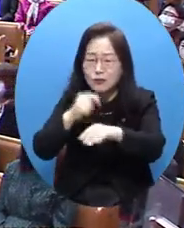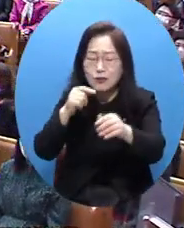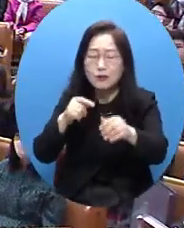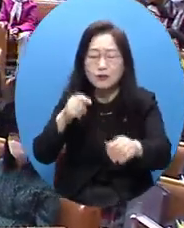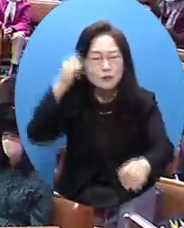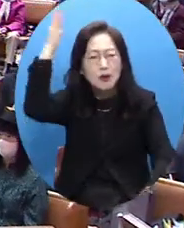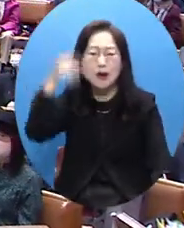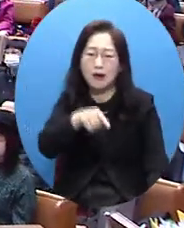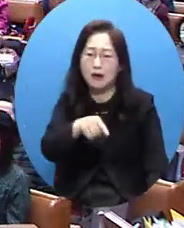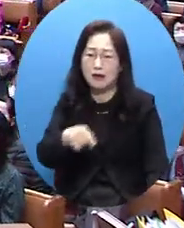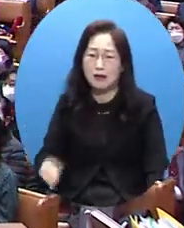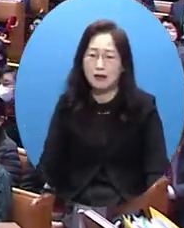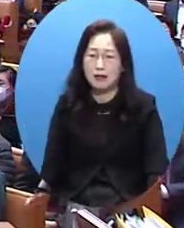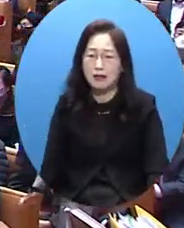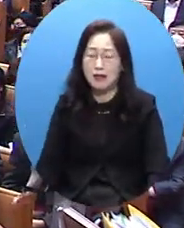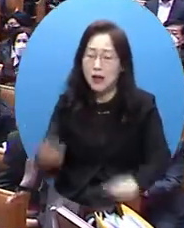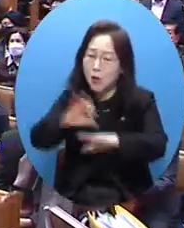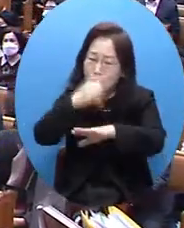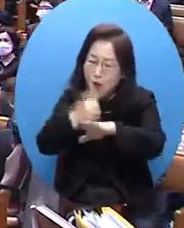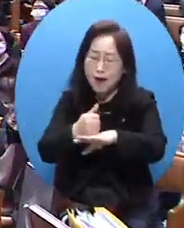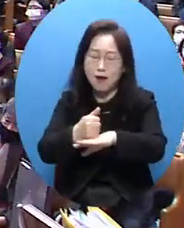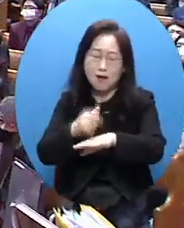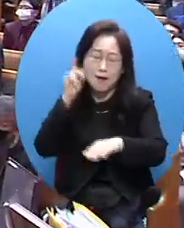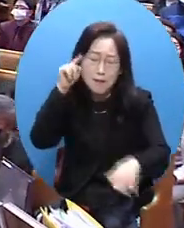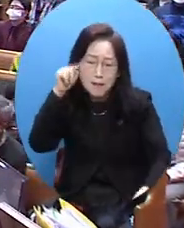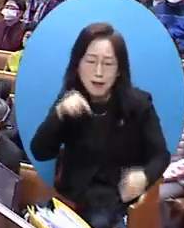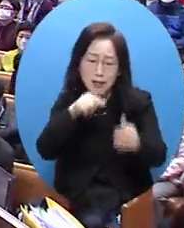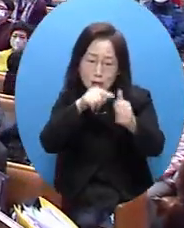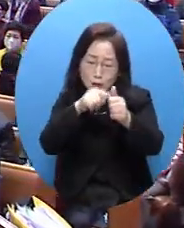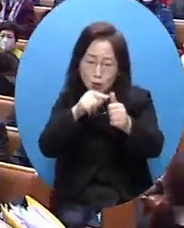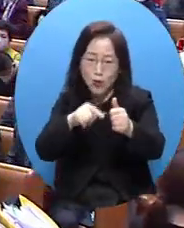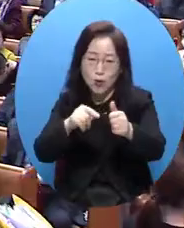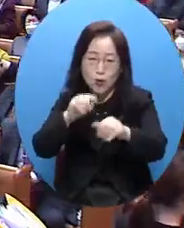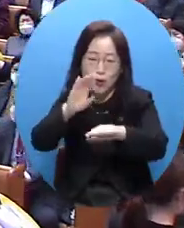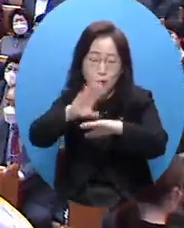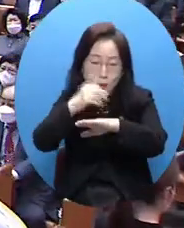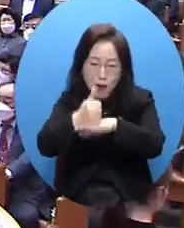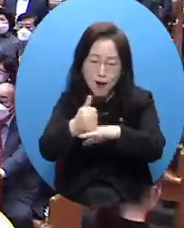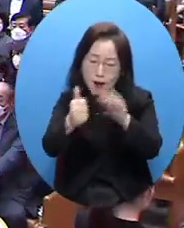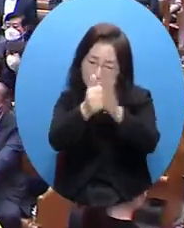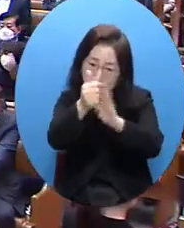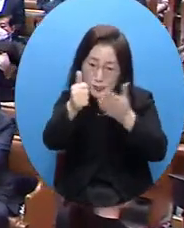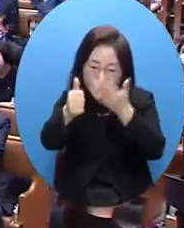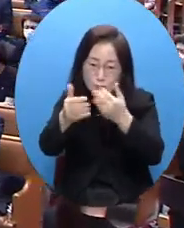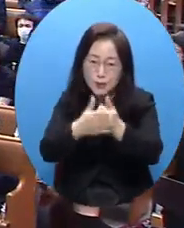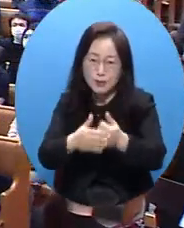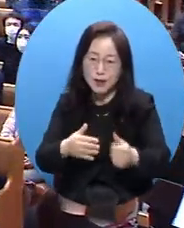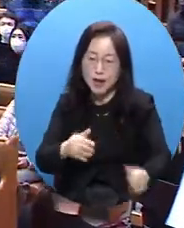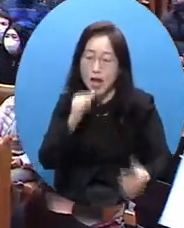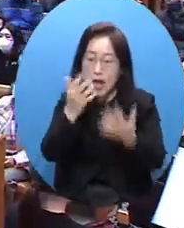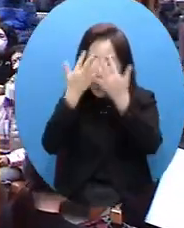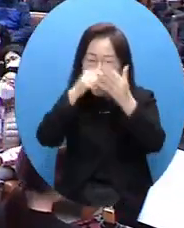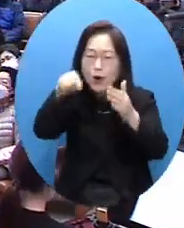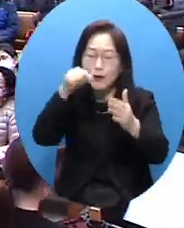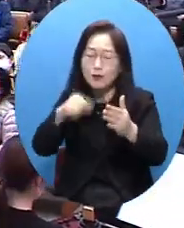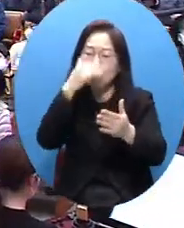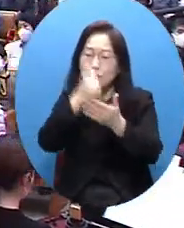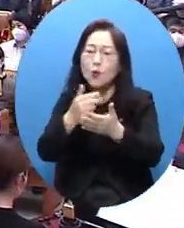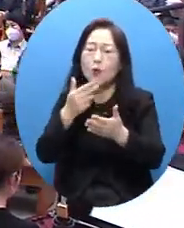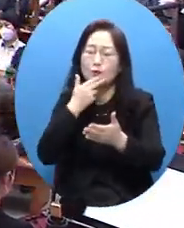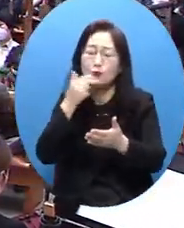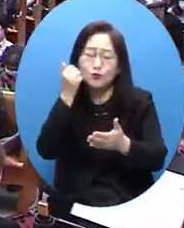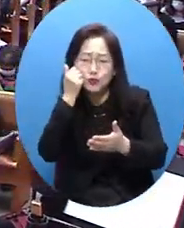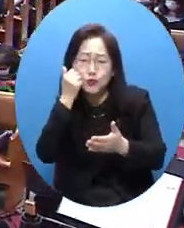and you will be released from the prison you will see the king every day right please tell them I am framed